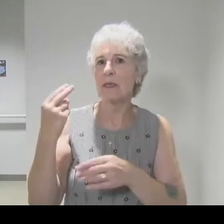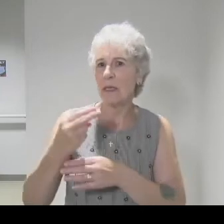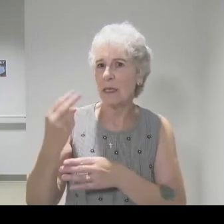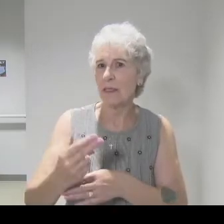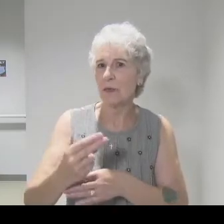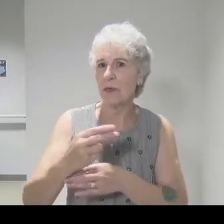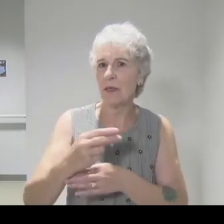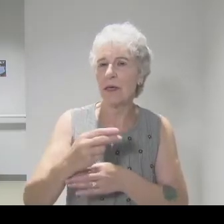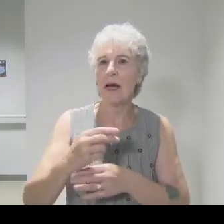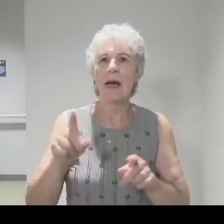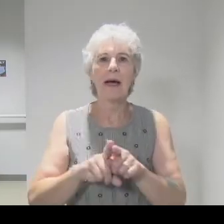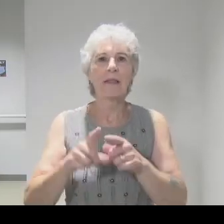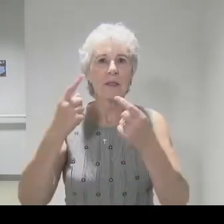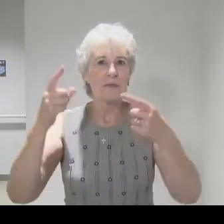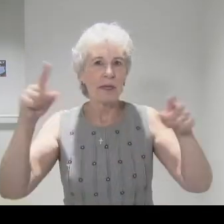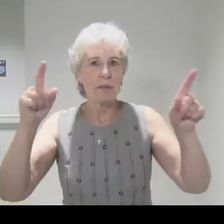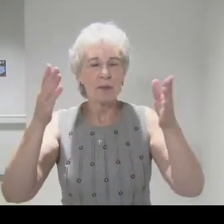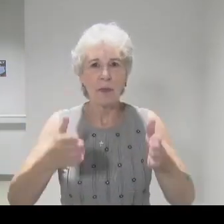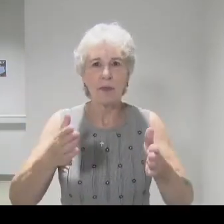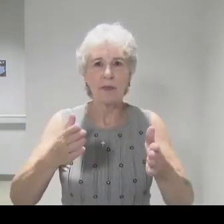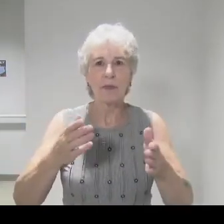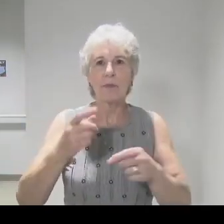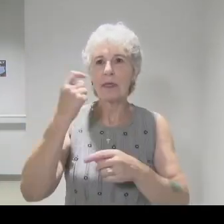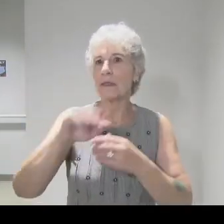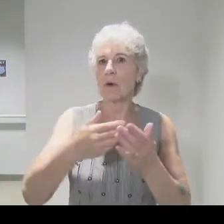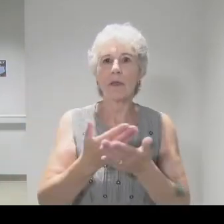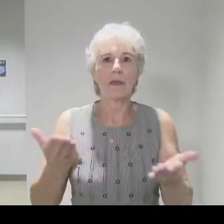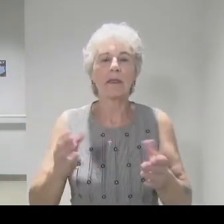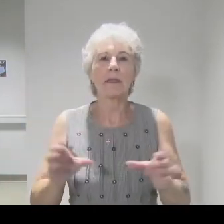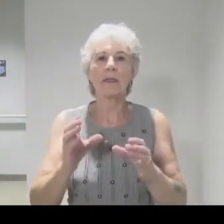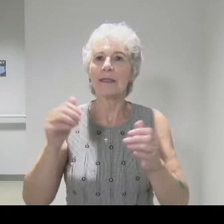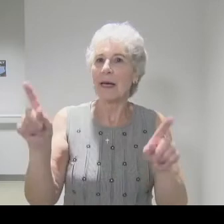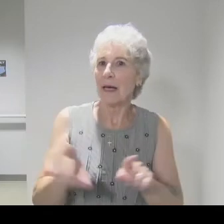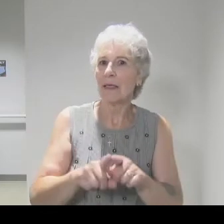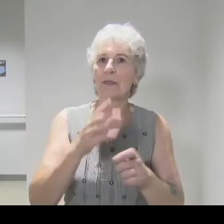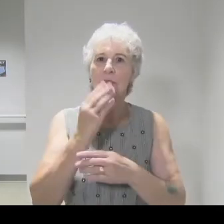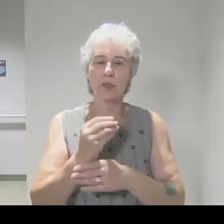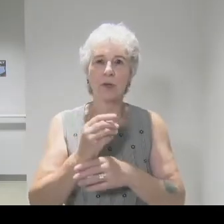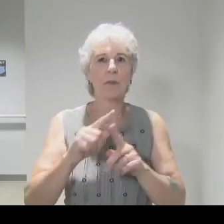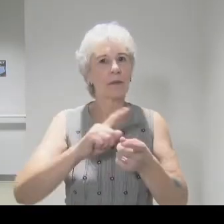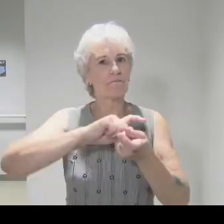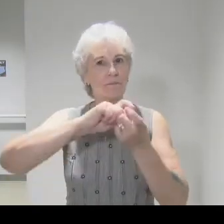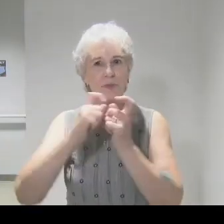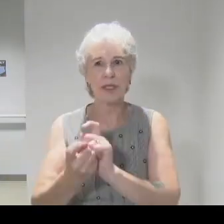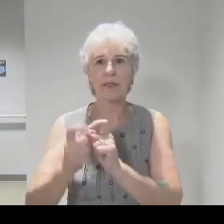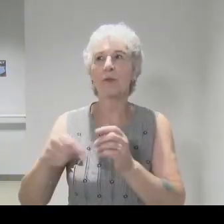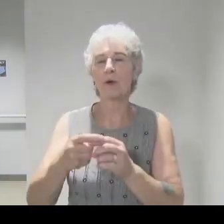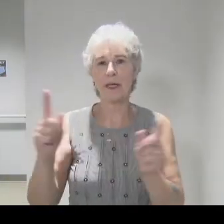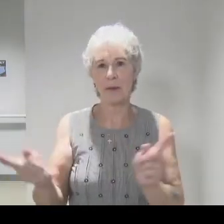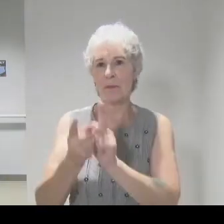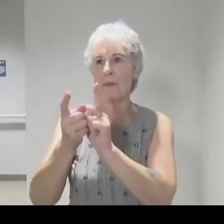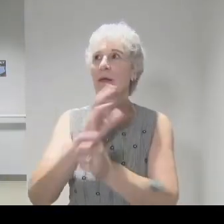person because of what he did as a Jew. But all this changed when Saul met Christ. If you want to turn to